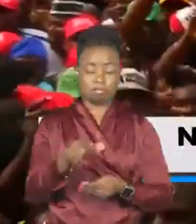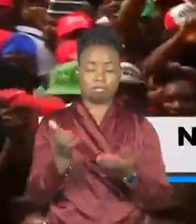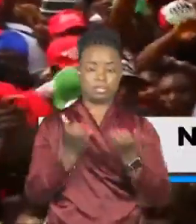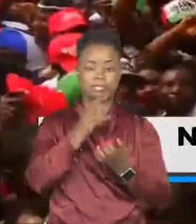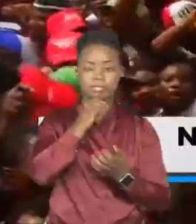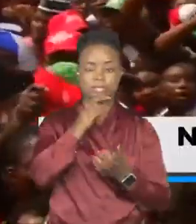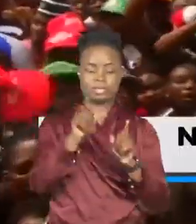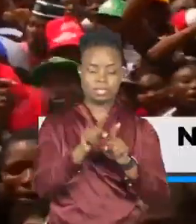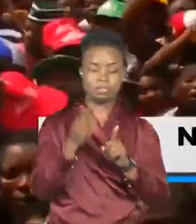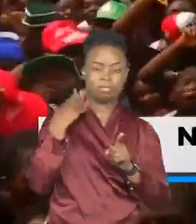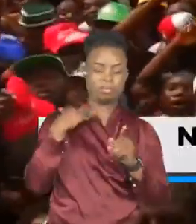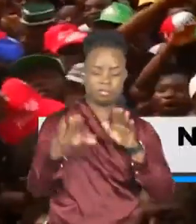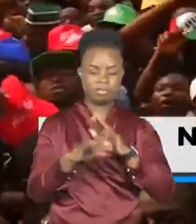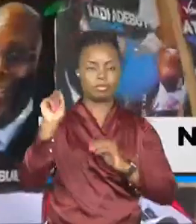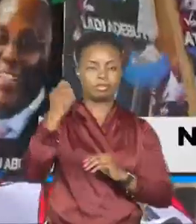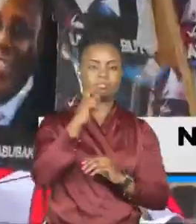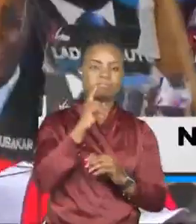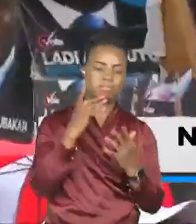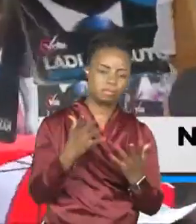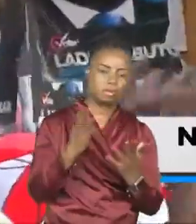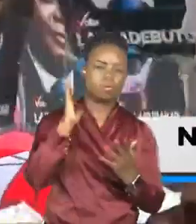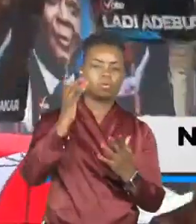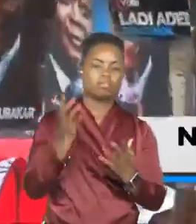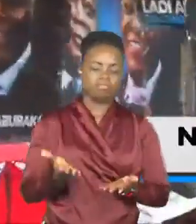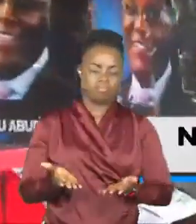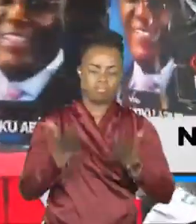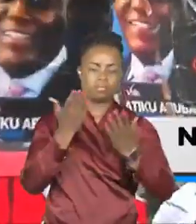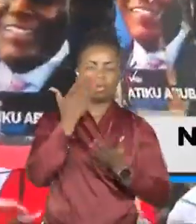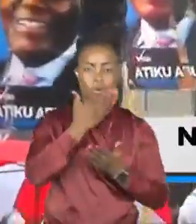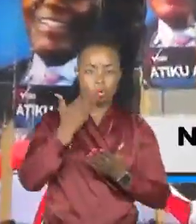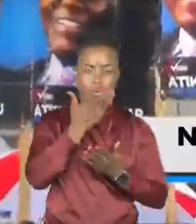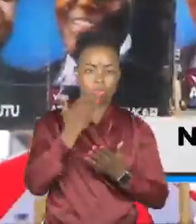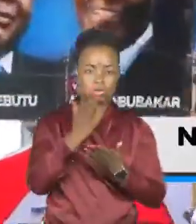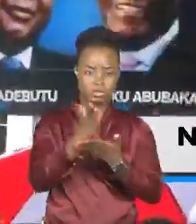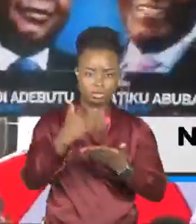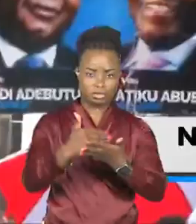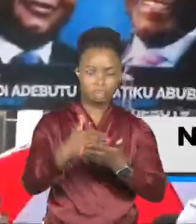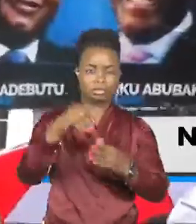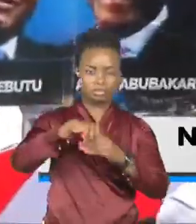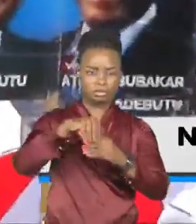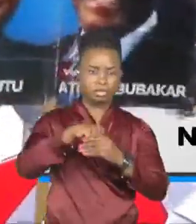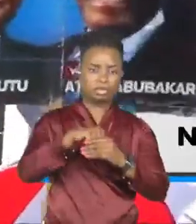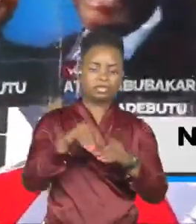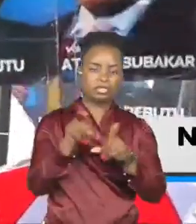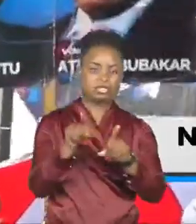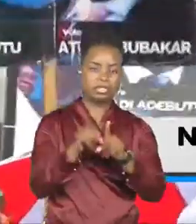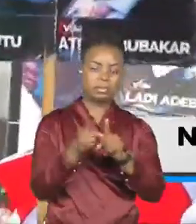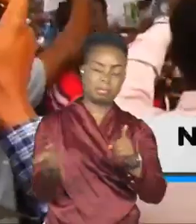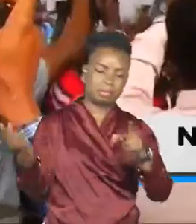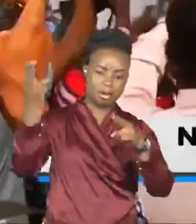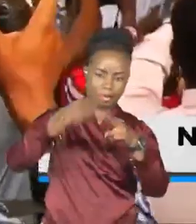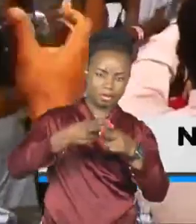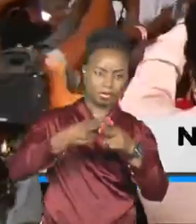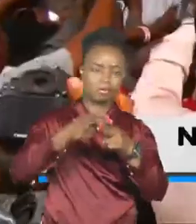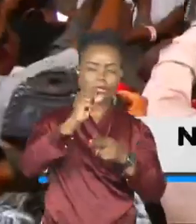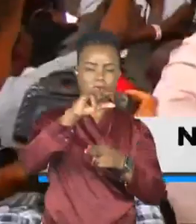vice president has said that he would boost oil sector investments, cut costly fuel subsidies, and double the size of the economy